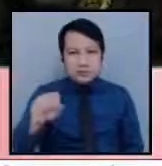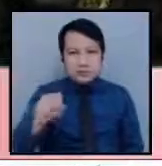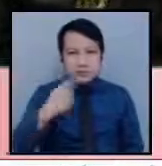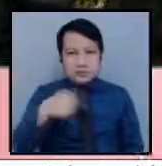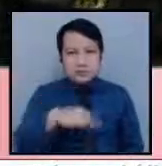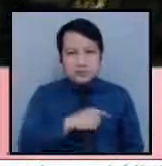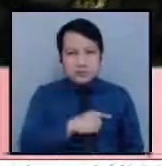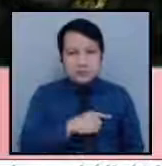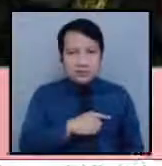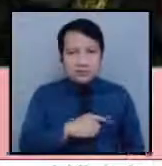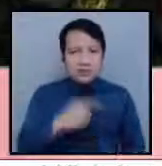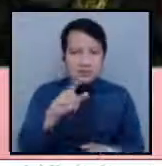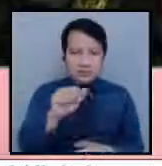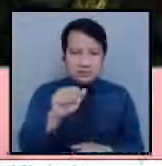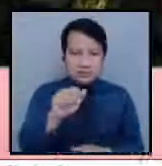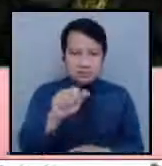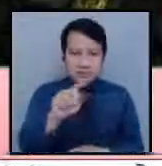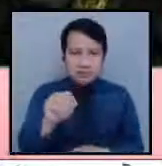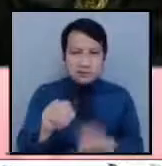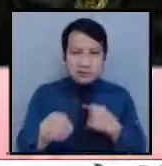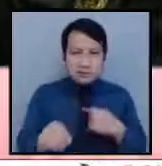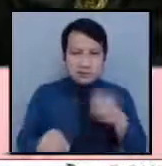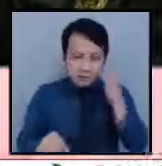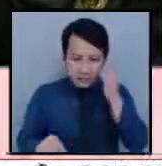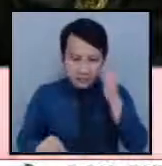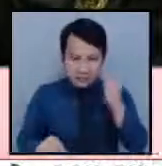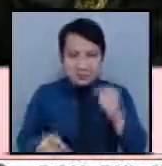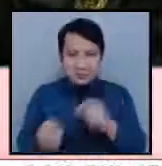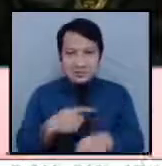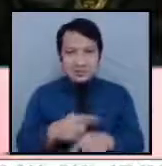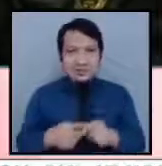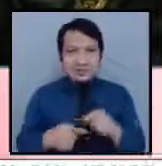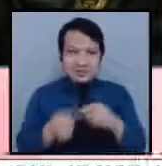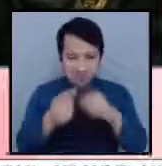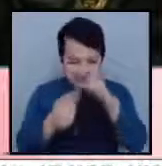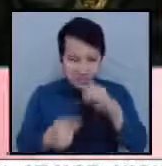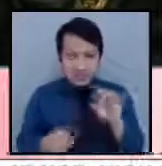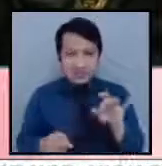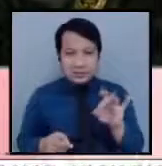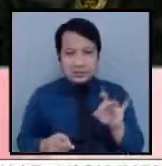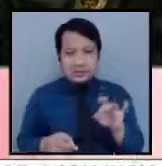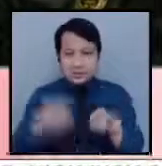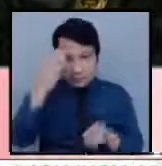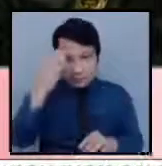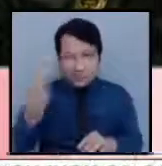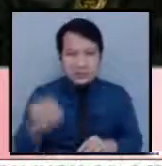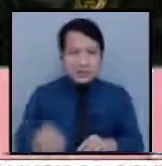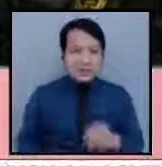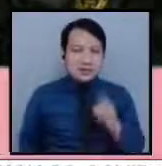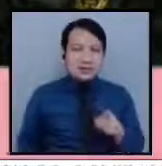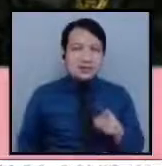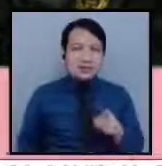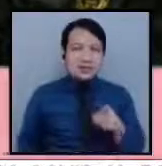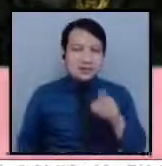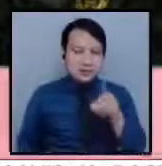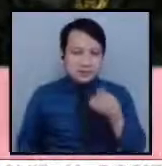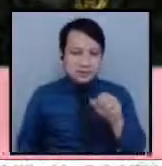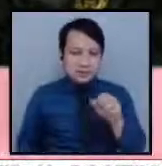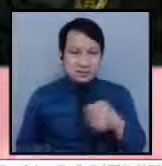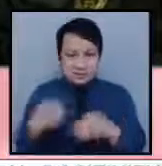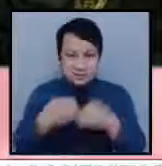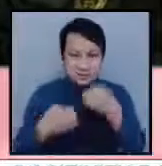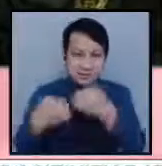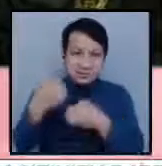of ABM. I'm Dylan Burton po, I'm 18 years old. That's Devin Malolos Tulacan, and taking the course of BS Computer Engineering. I'm